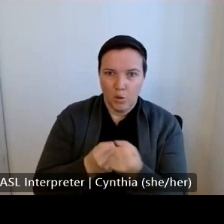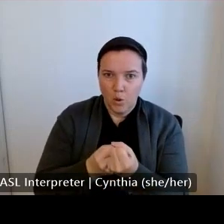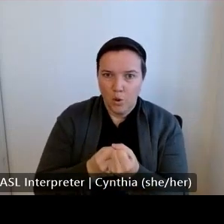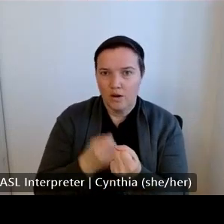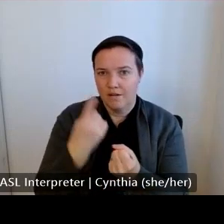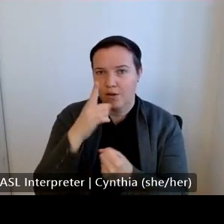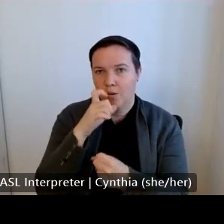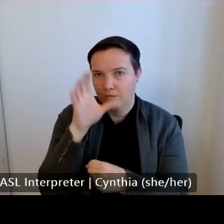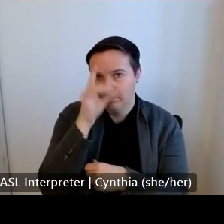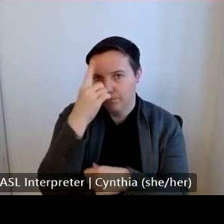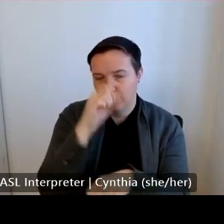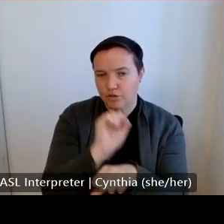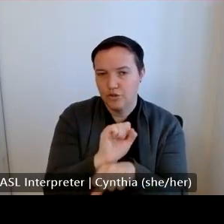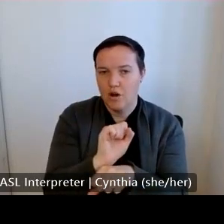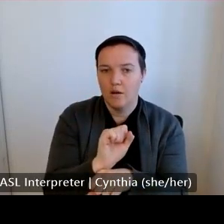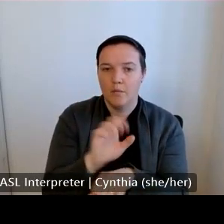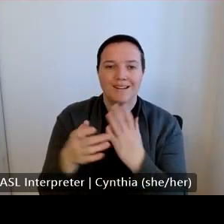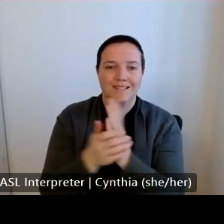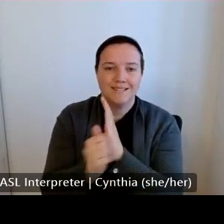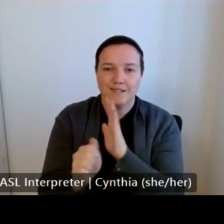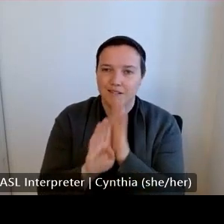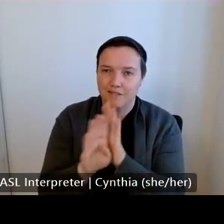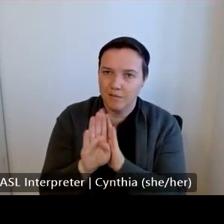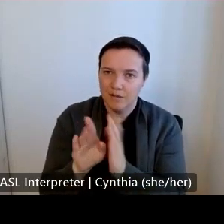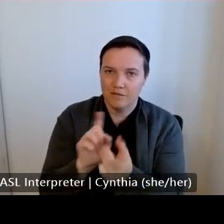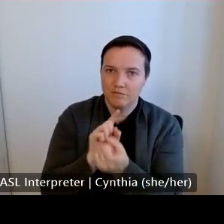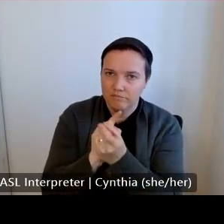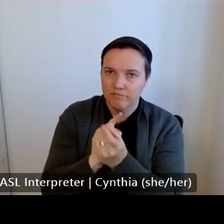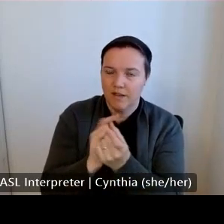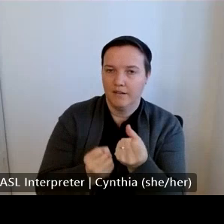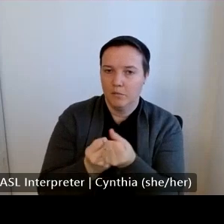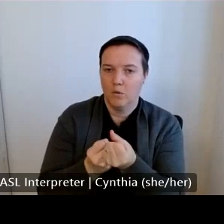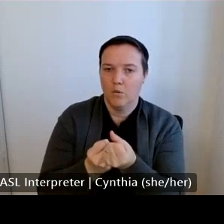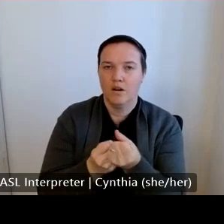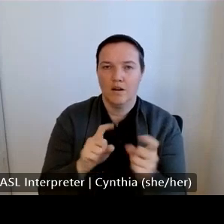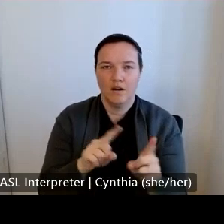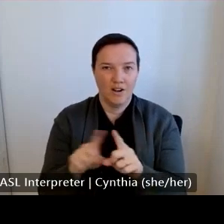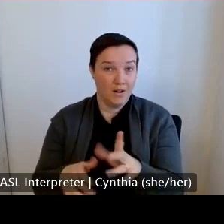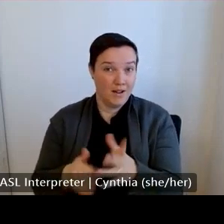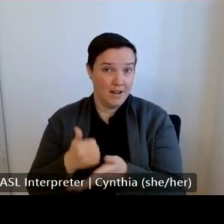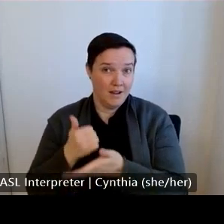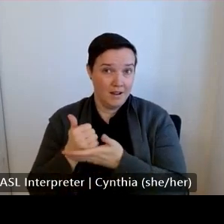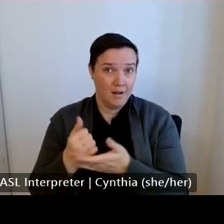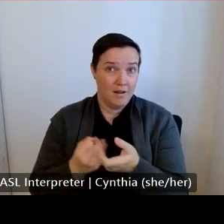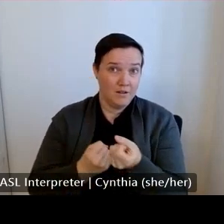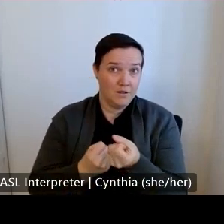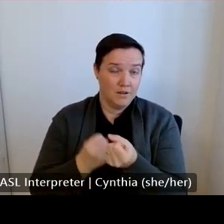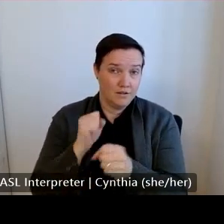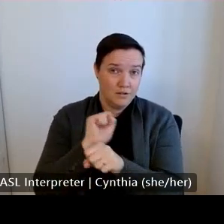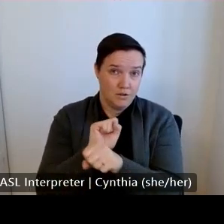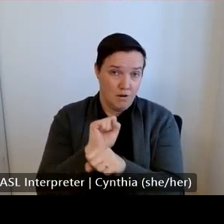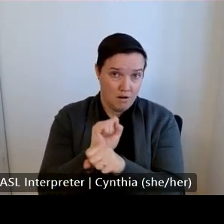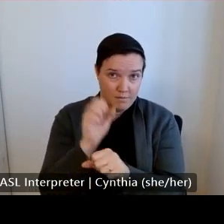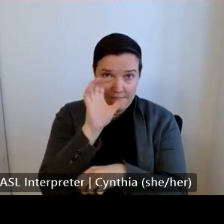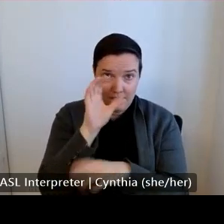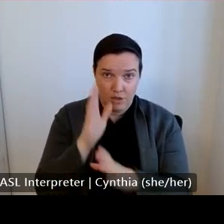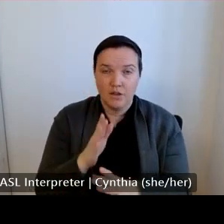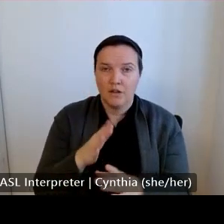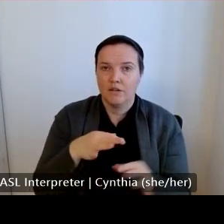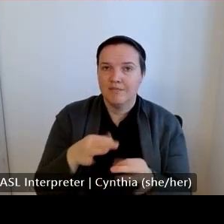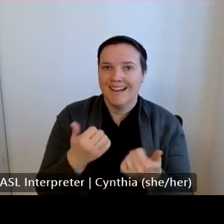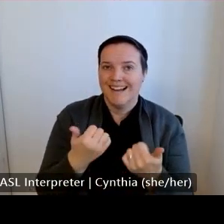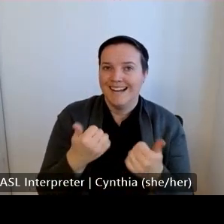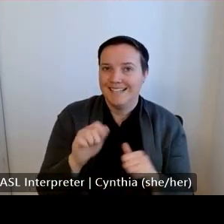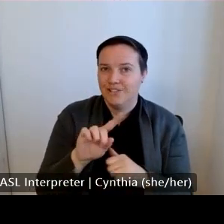development and mentorship support. And we assist the job seeker in discussing any sort of changes with